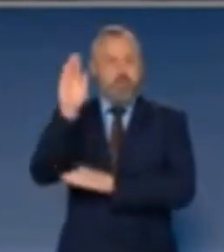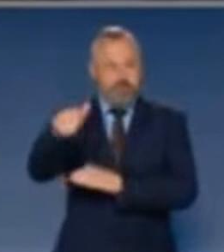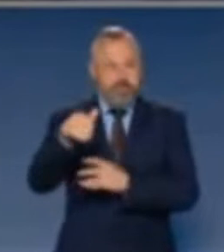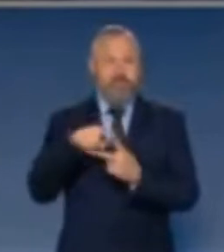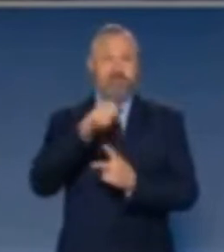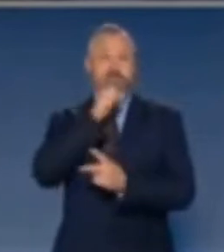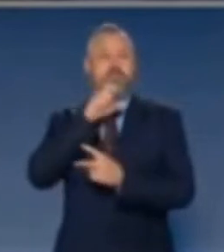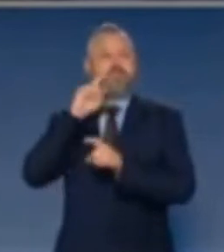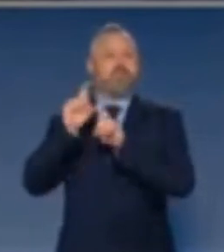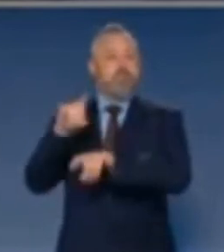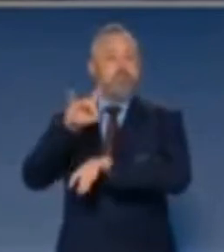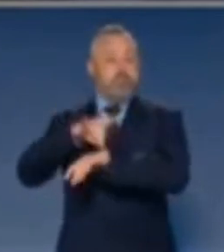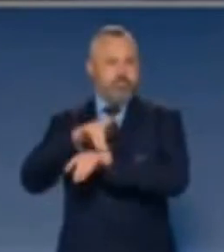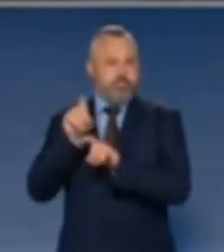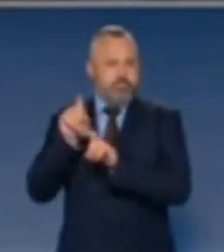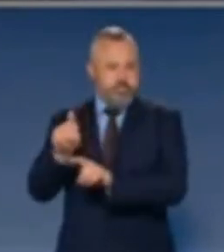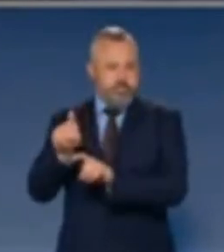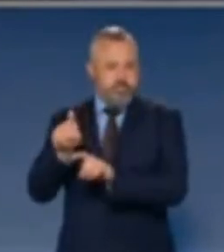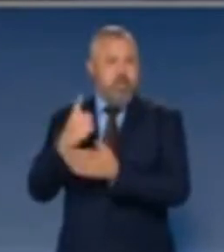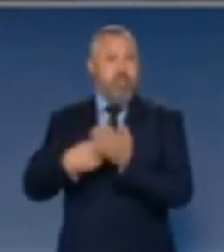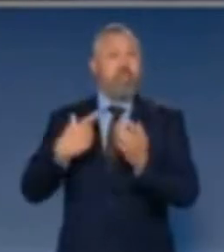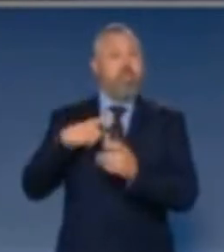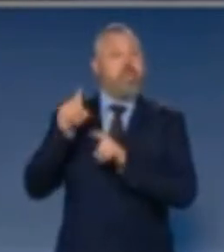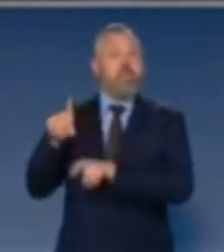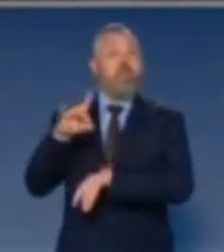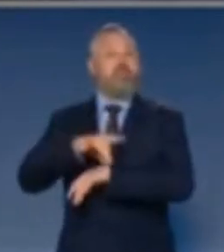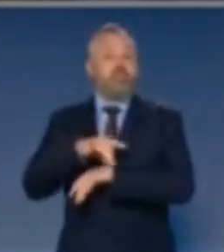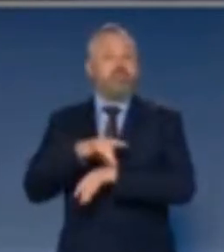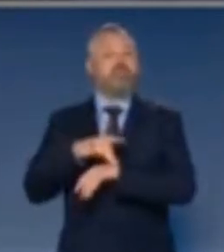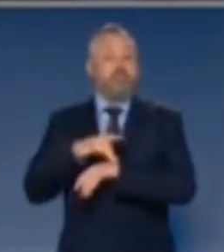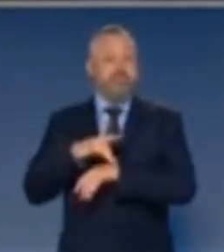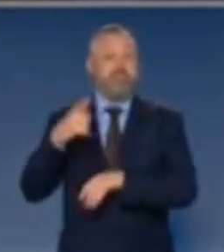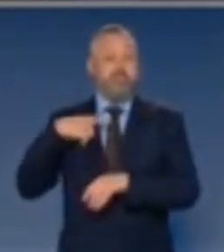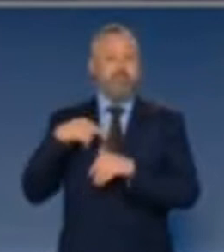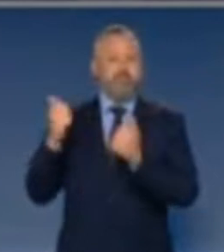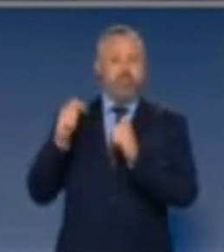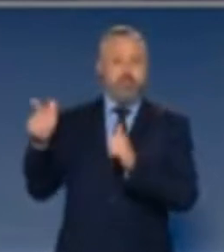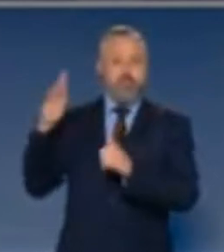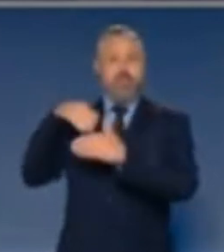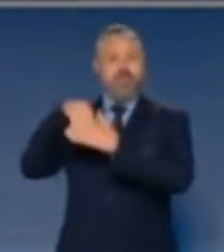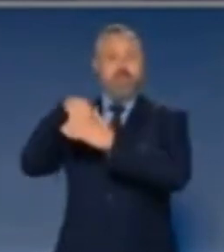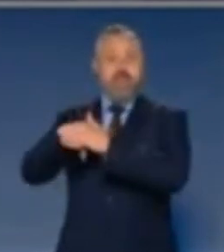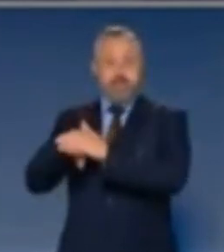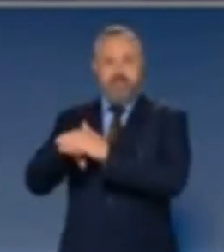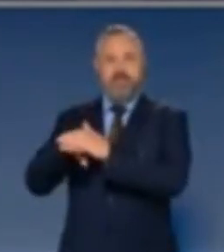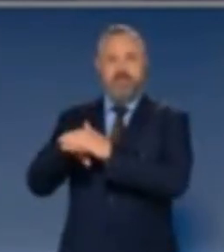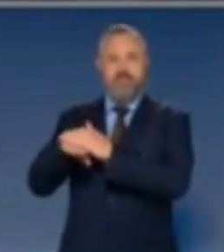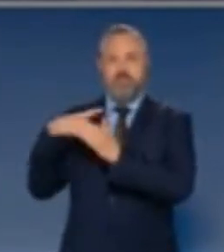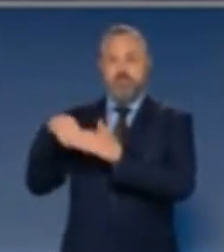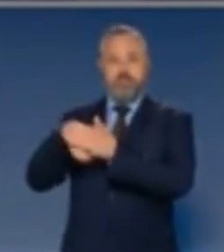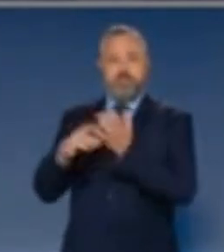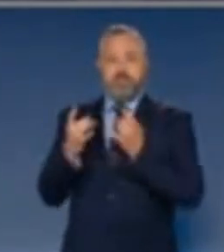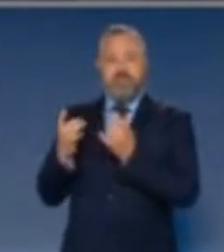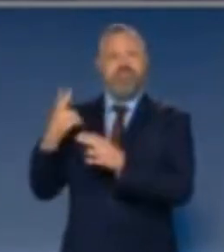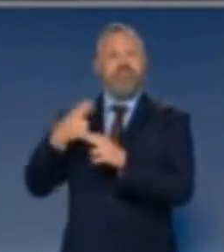no other reason other than that he was actually admitted in preparation for elective surgery